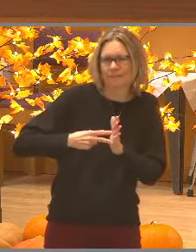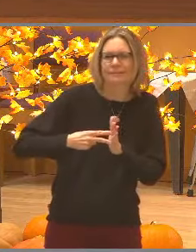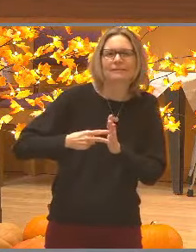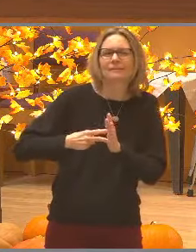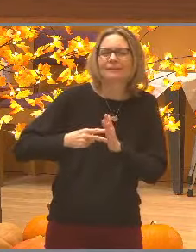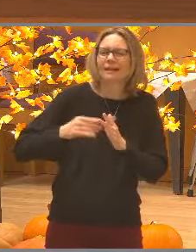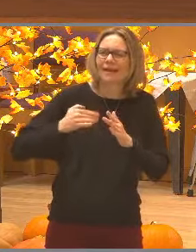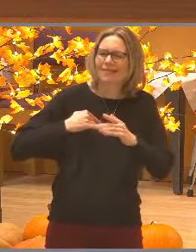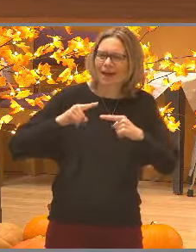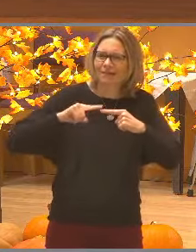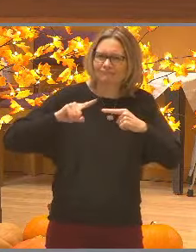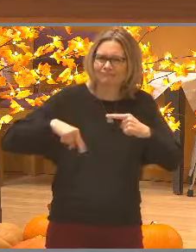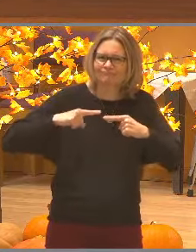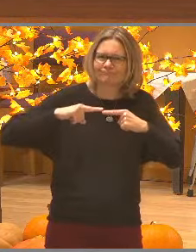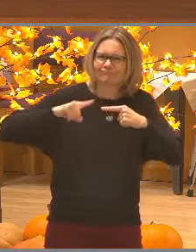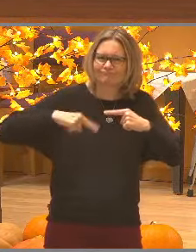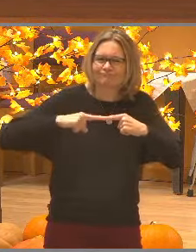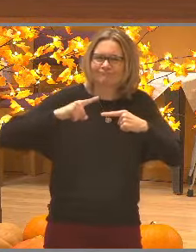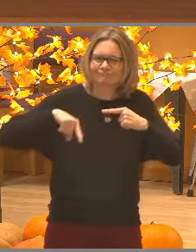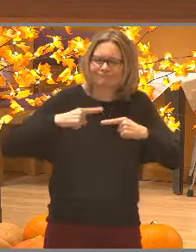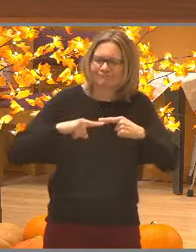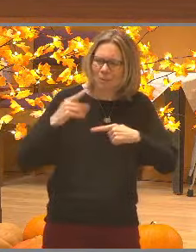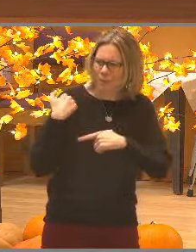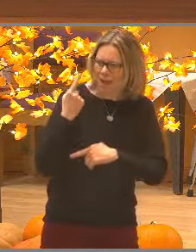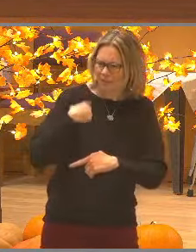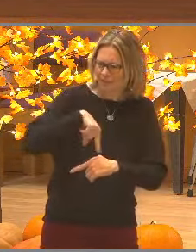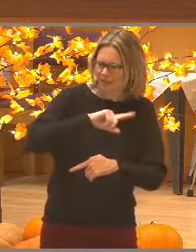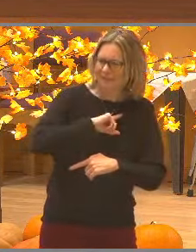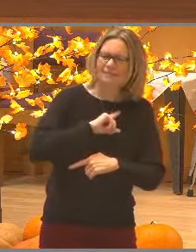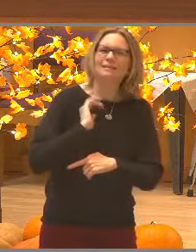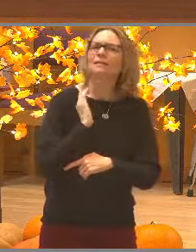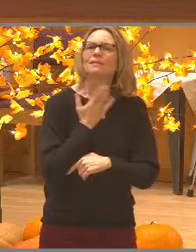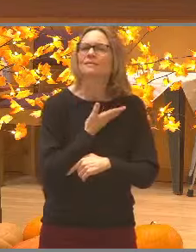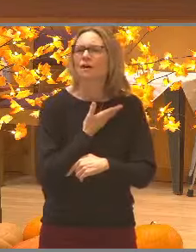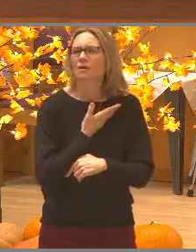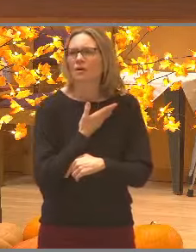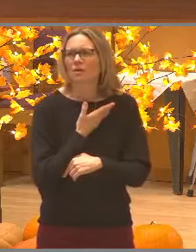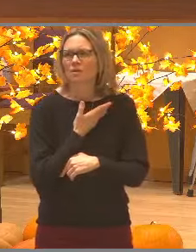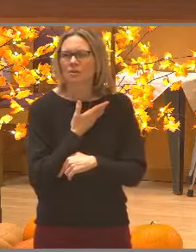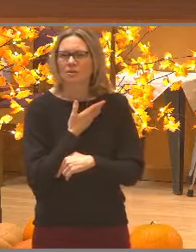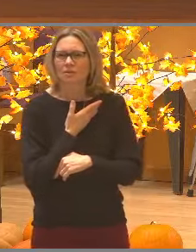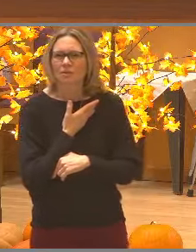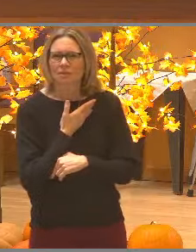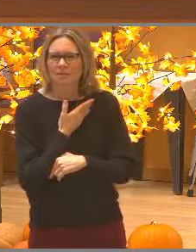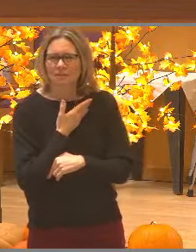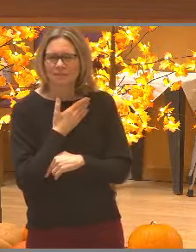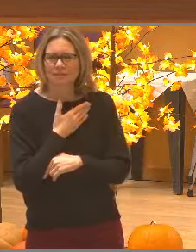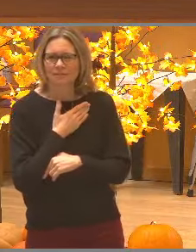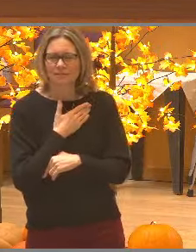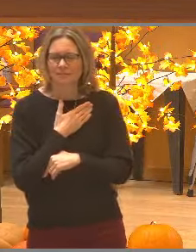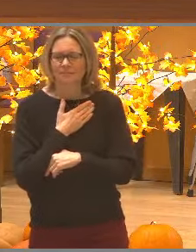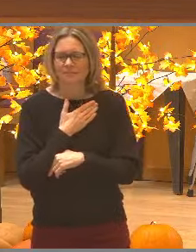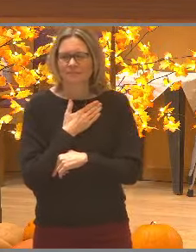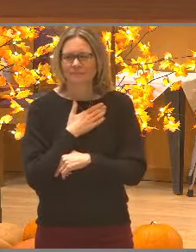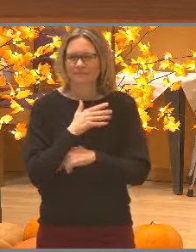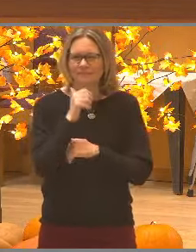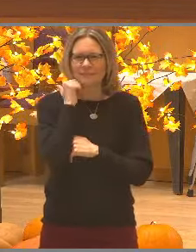that reminds us of our daily dead and our daily new life.